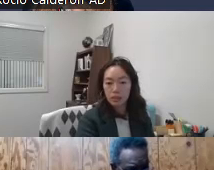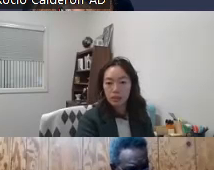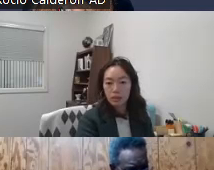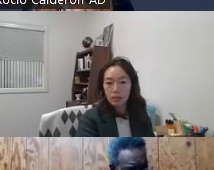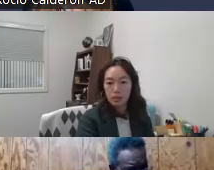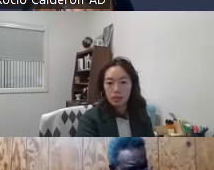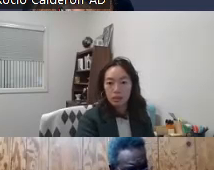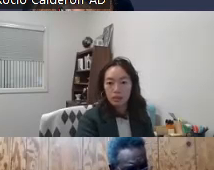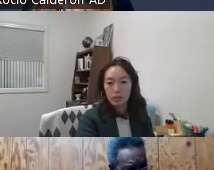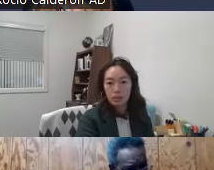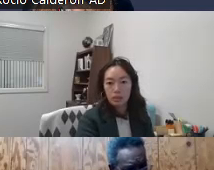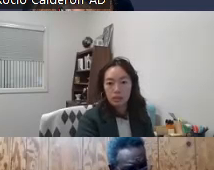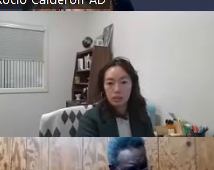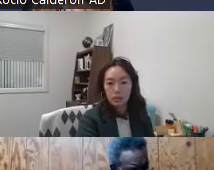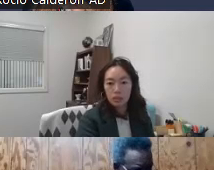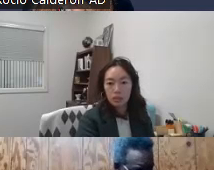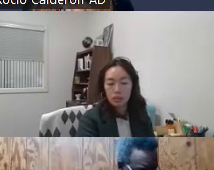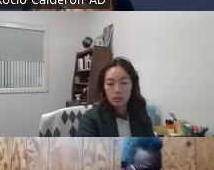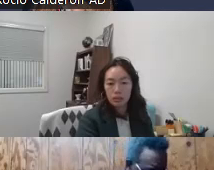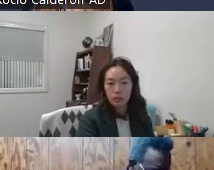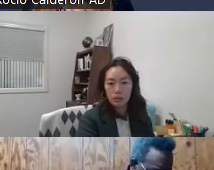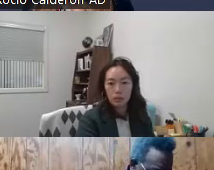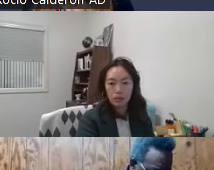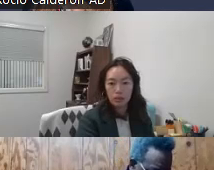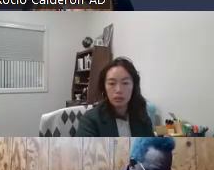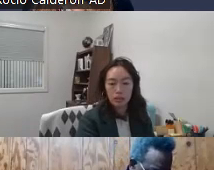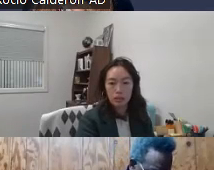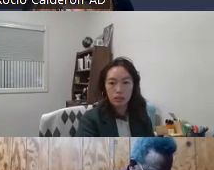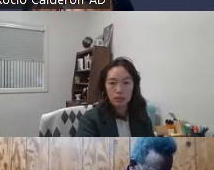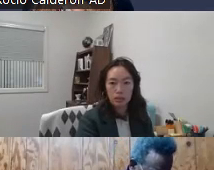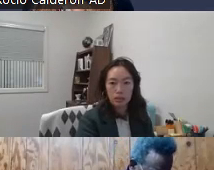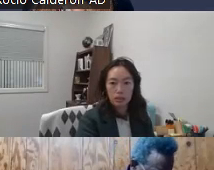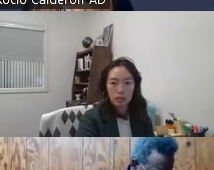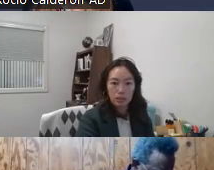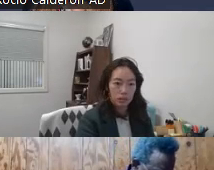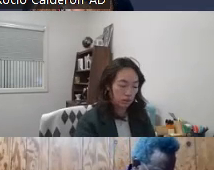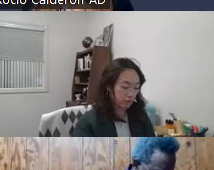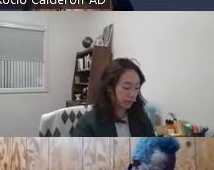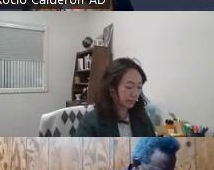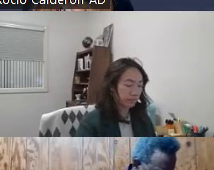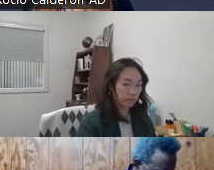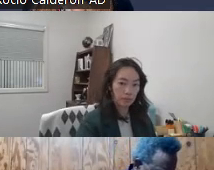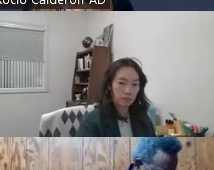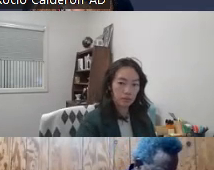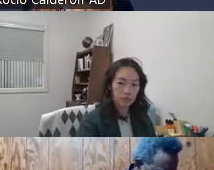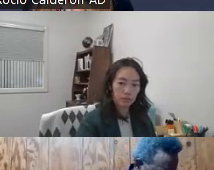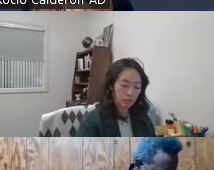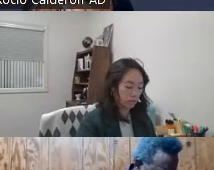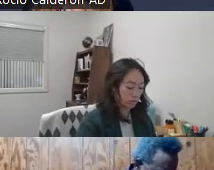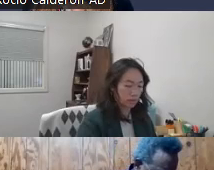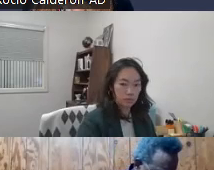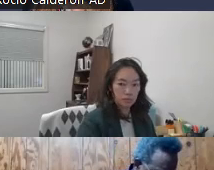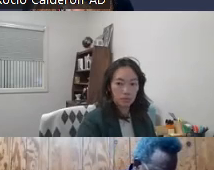year, and we'll follow up with more information about resources available for the in-house community to reduce air pollution in the winter